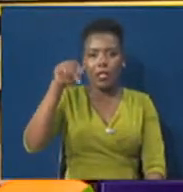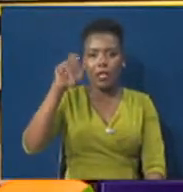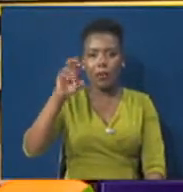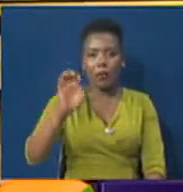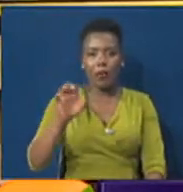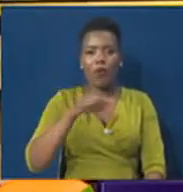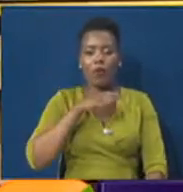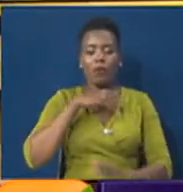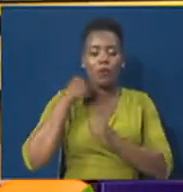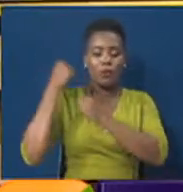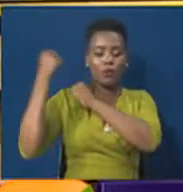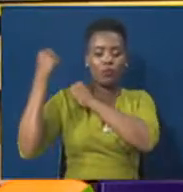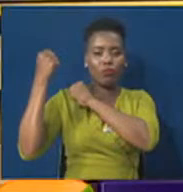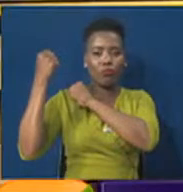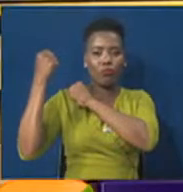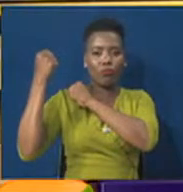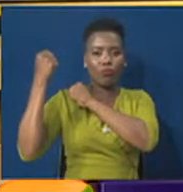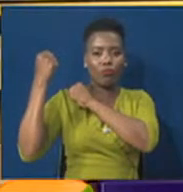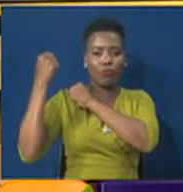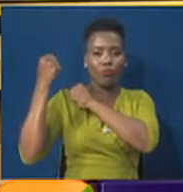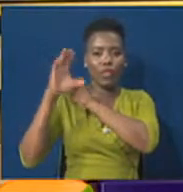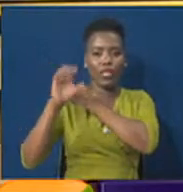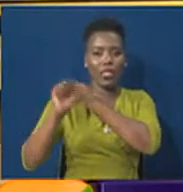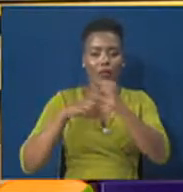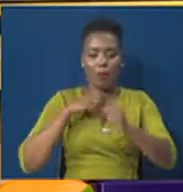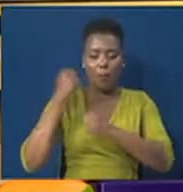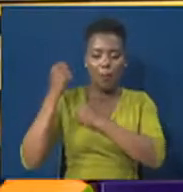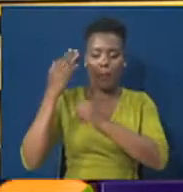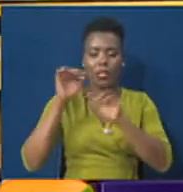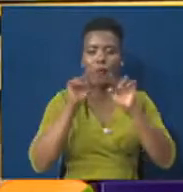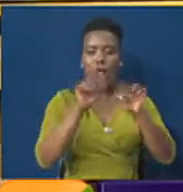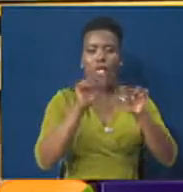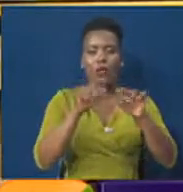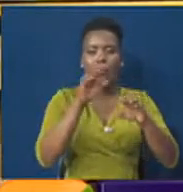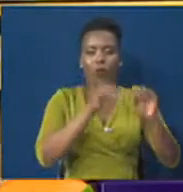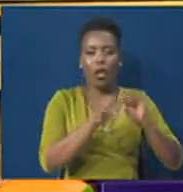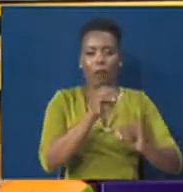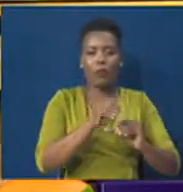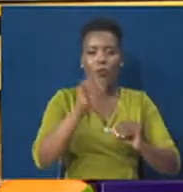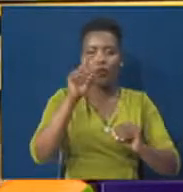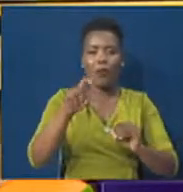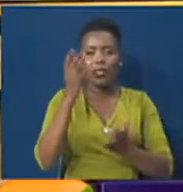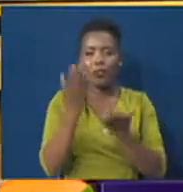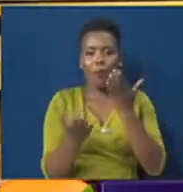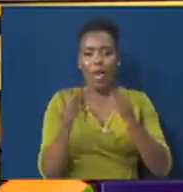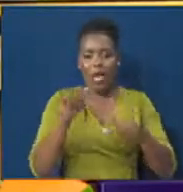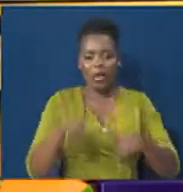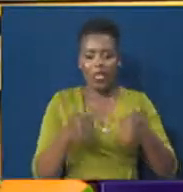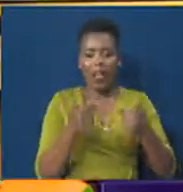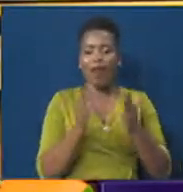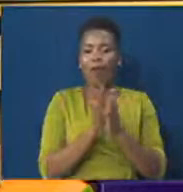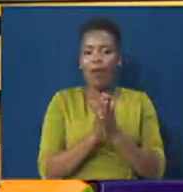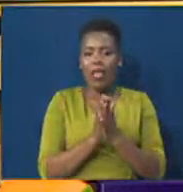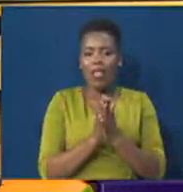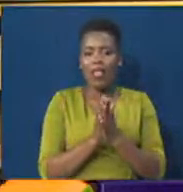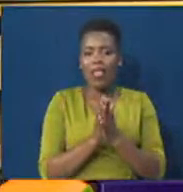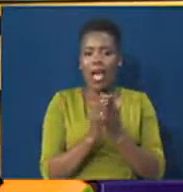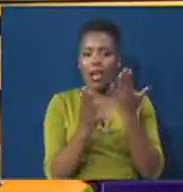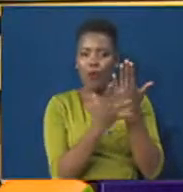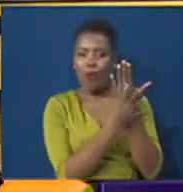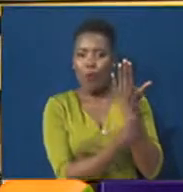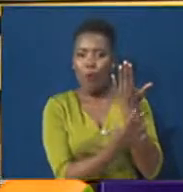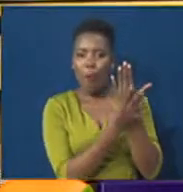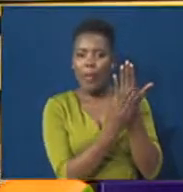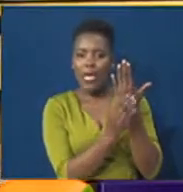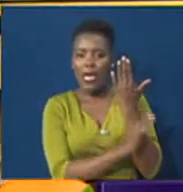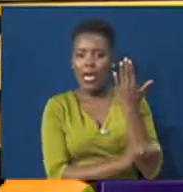he was found or when he was accused of corruption. So we should compare ourselves and emulate Singapore in